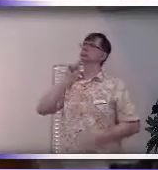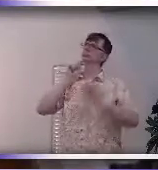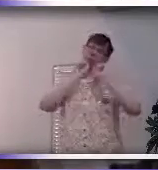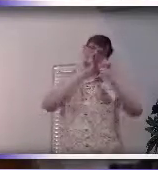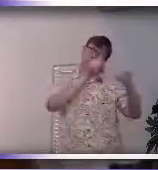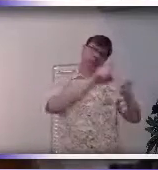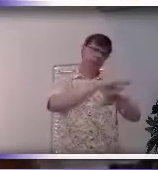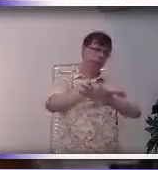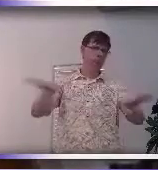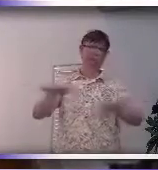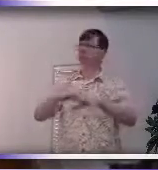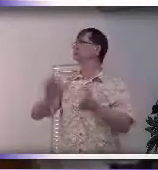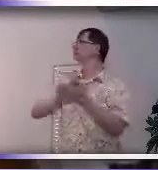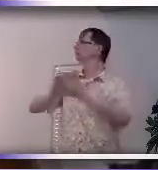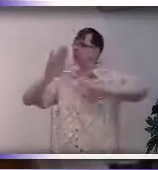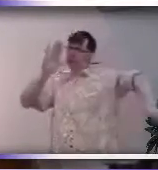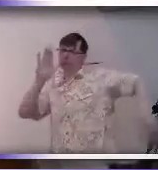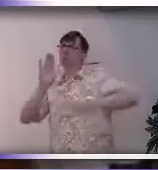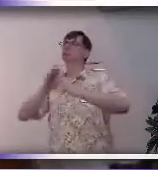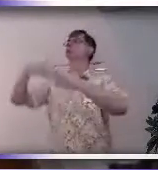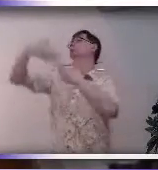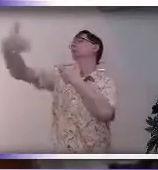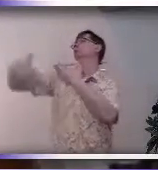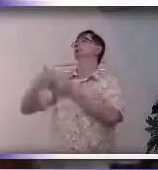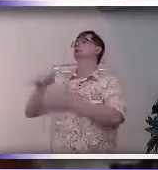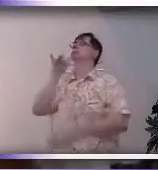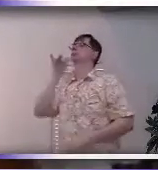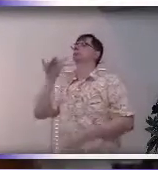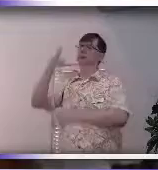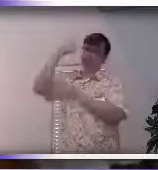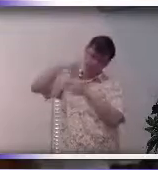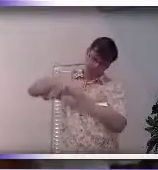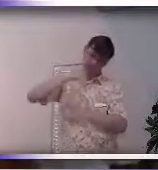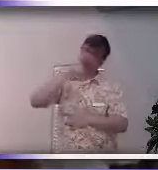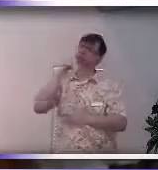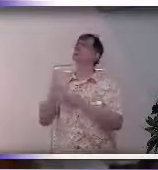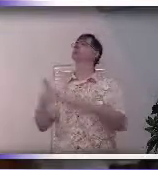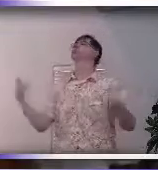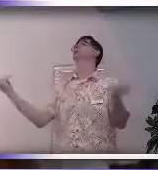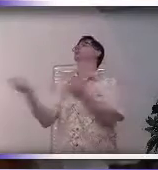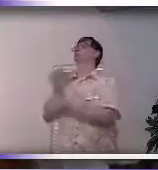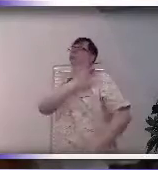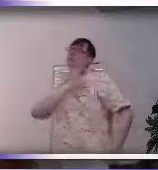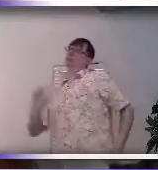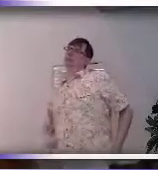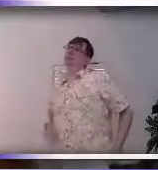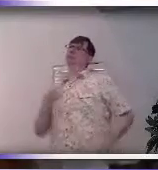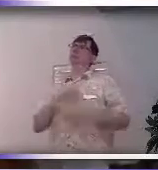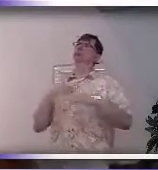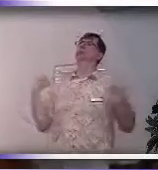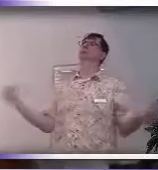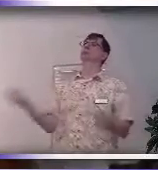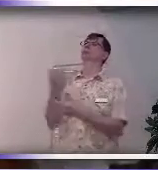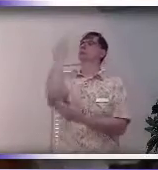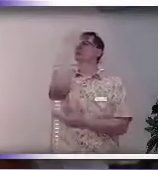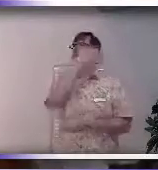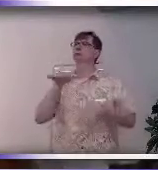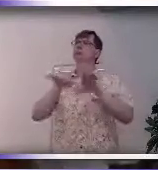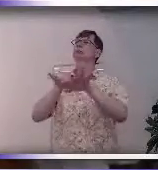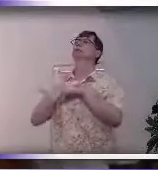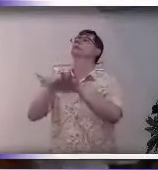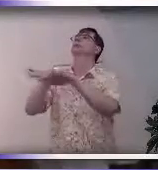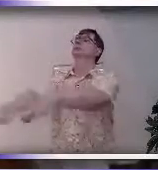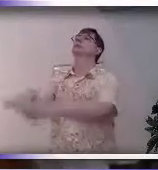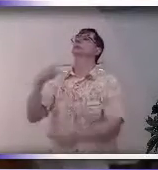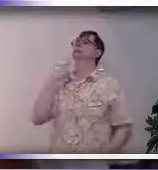we have not left out any of our brothers and sisters in the Christ consciousness. Everybody has clean water. Everybody who wants